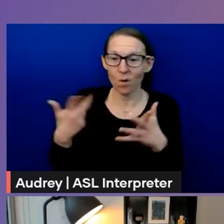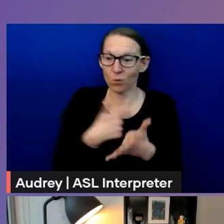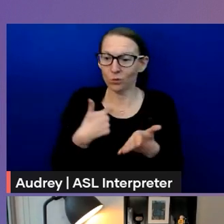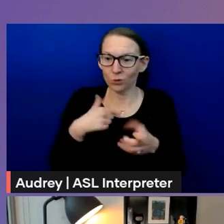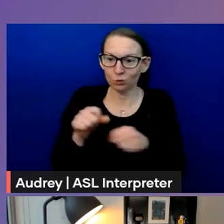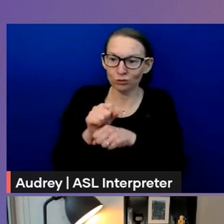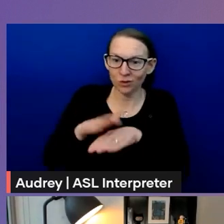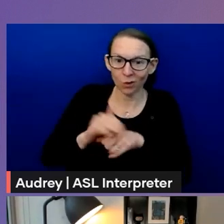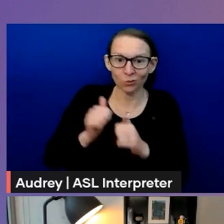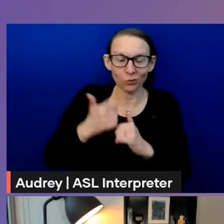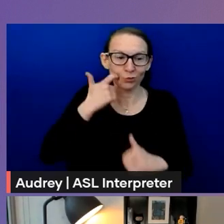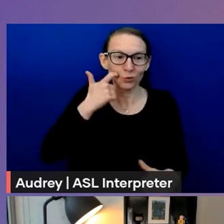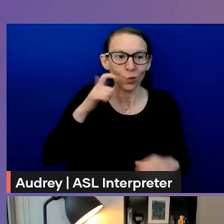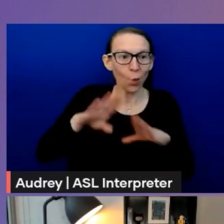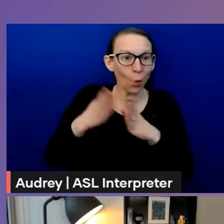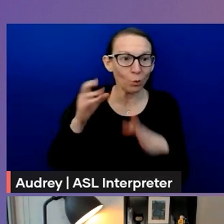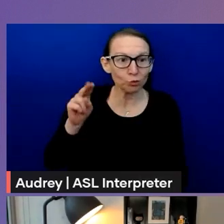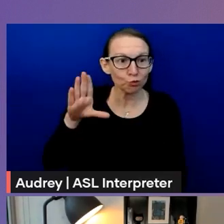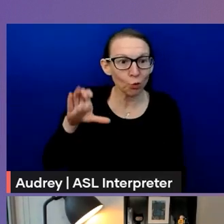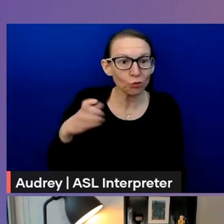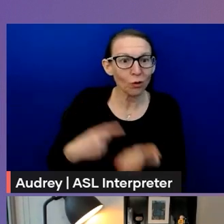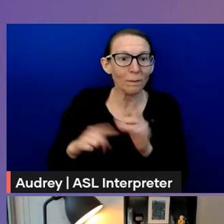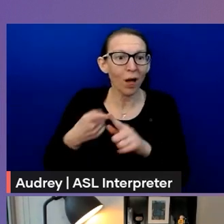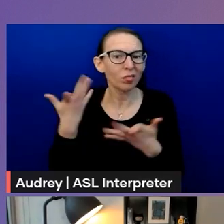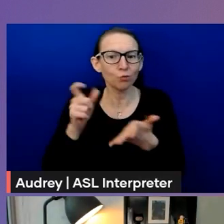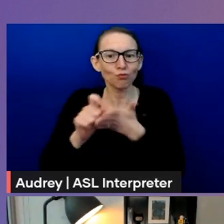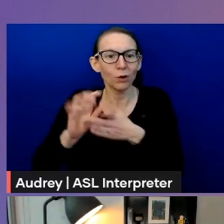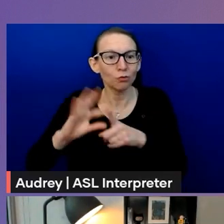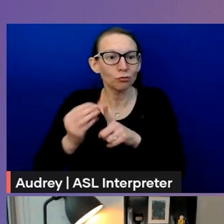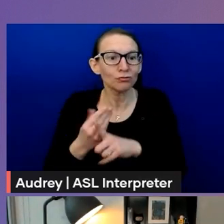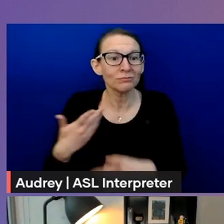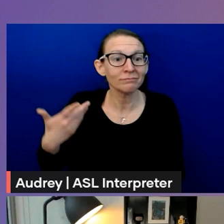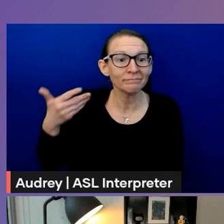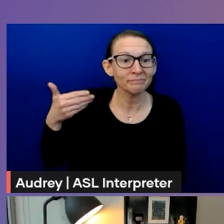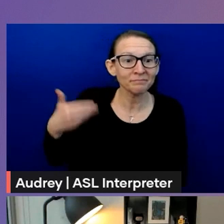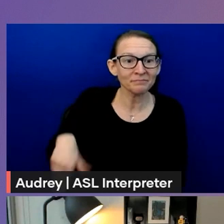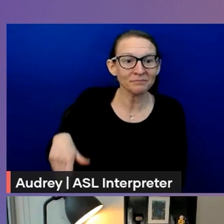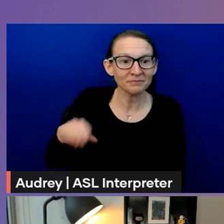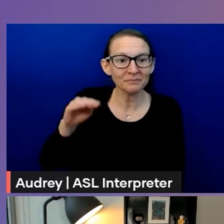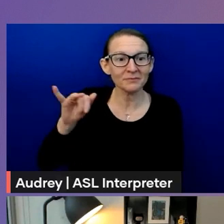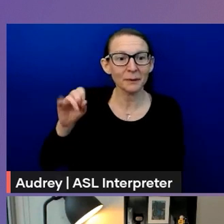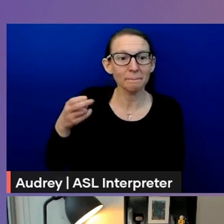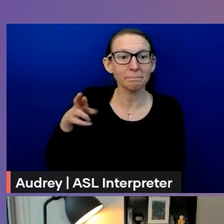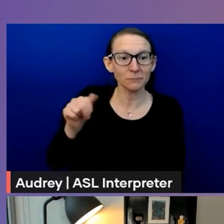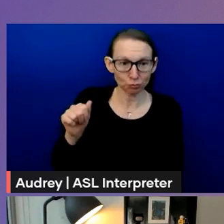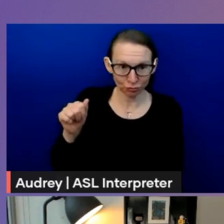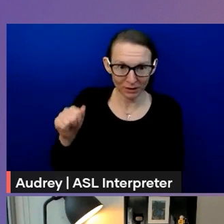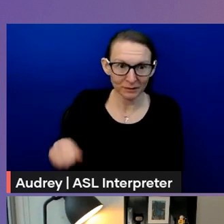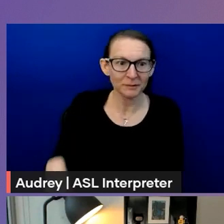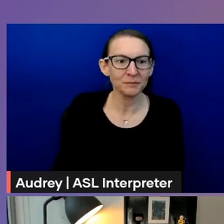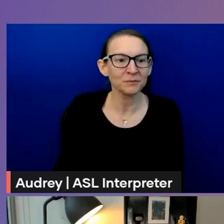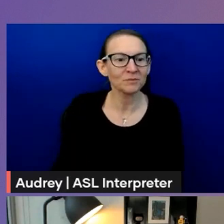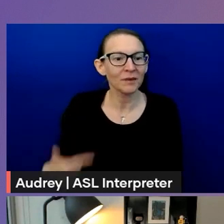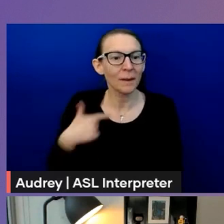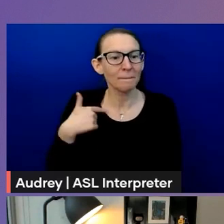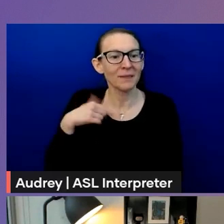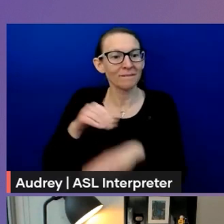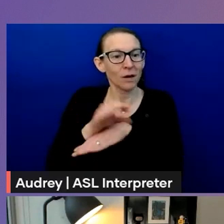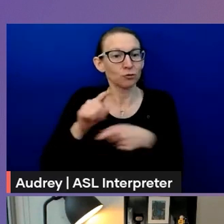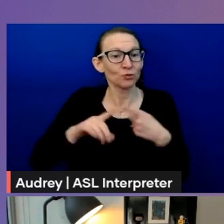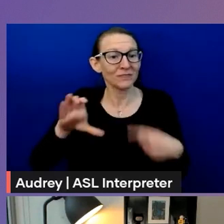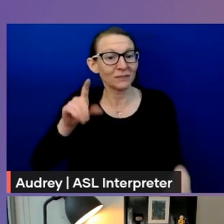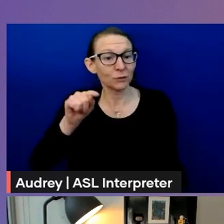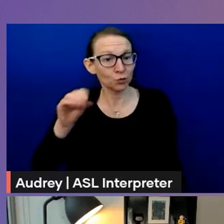sourced and talk about some of the writing culture at the company. My name is Mishra. I'm the advisor to the CTO. I also lead the HashiCorp Labs